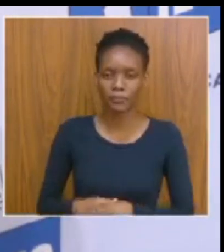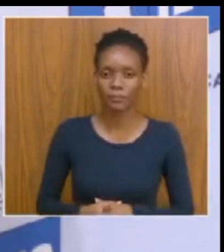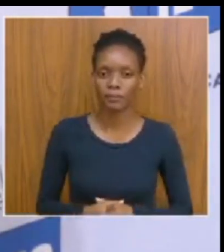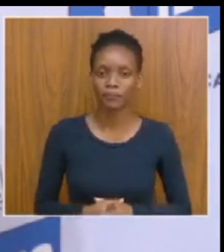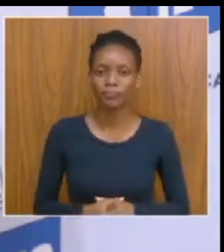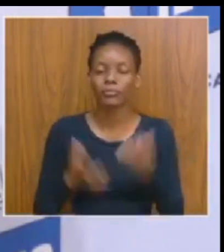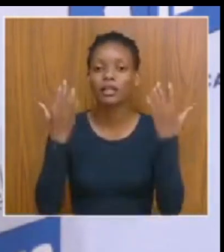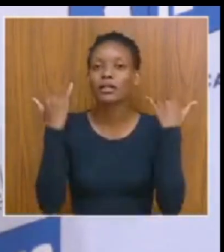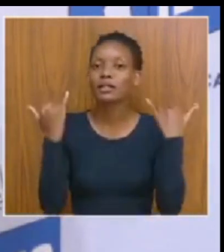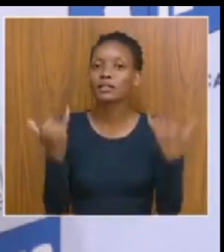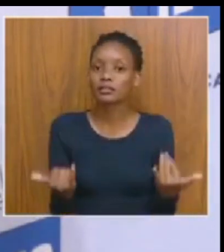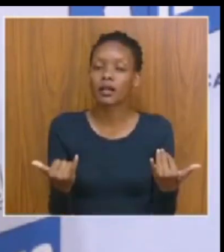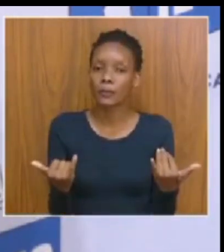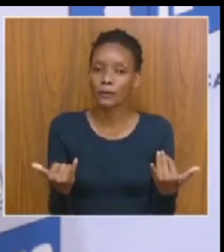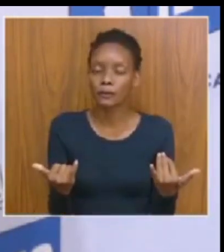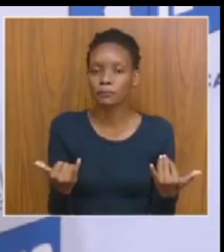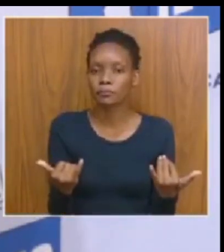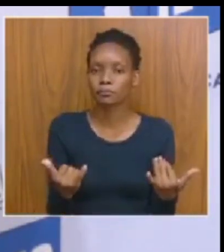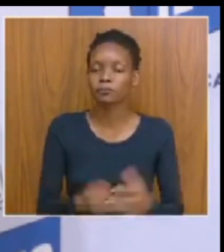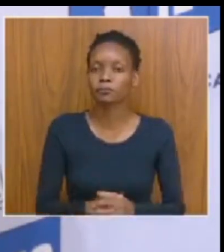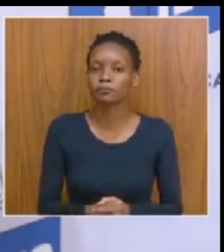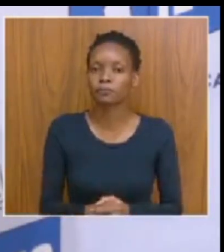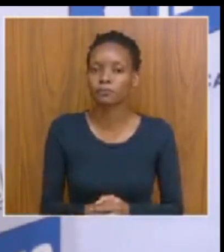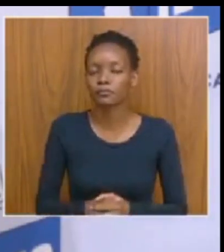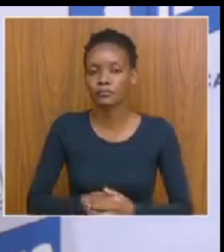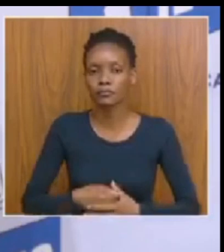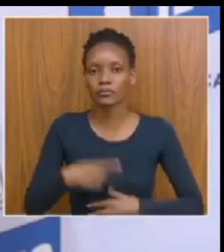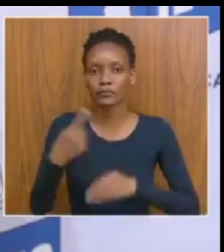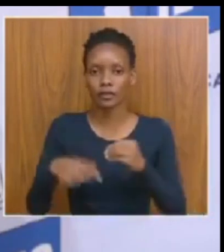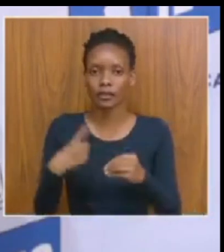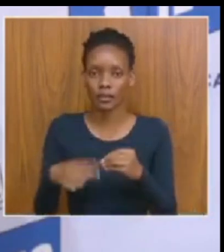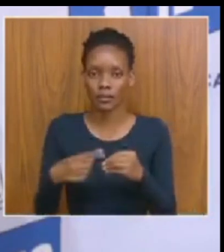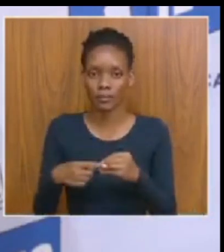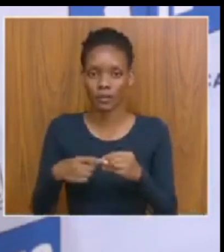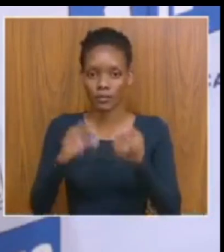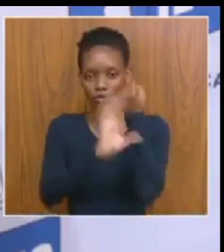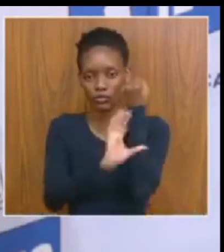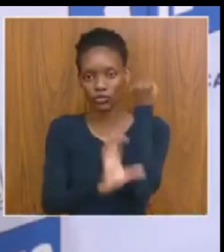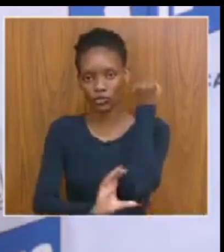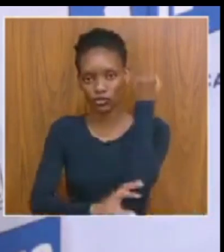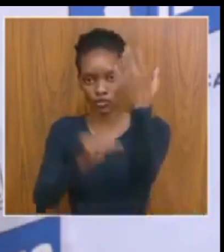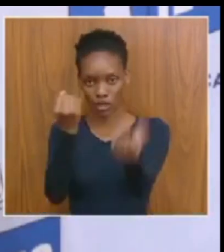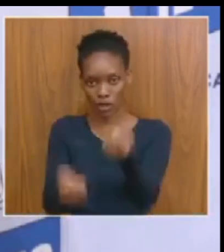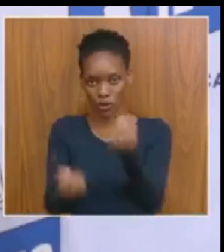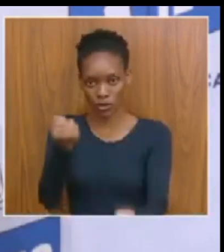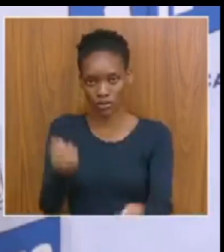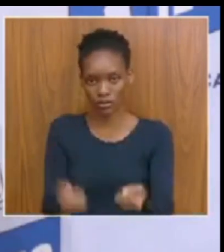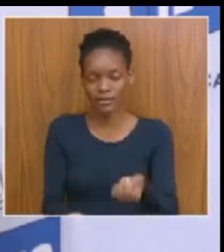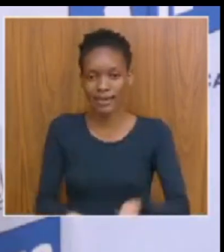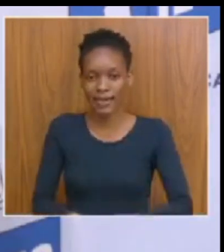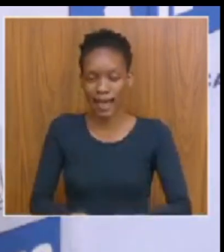Now, with respect to the Constitutional Court appeal,